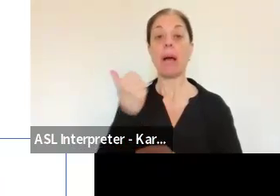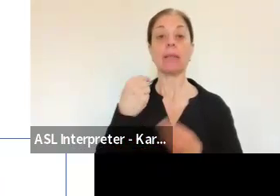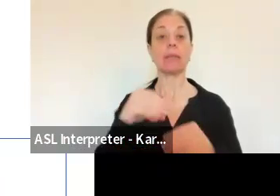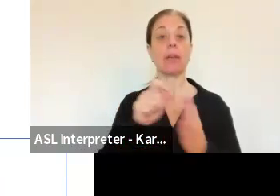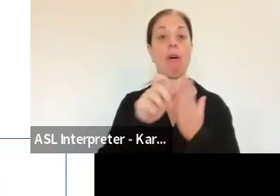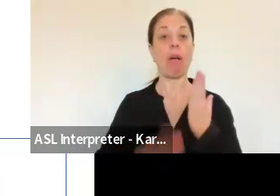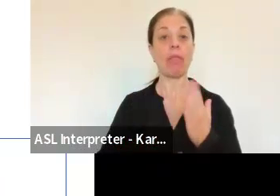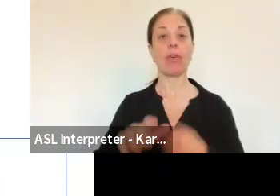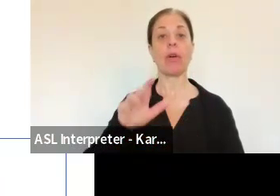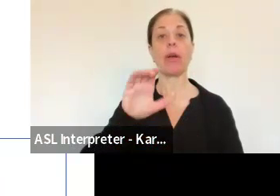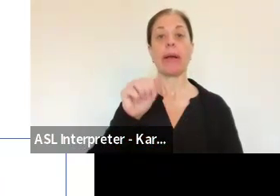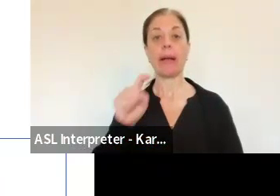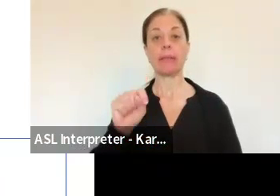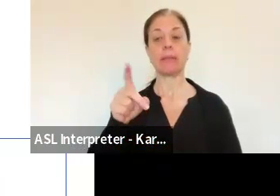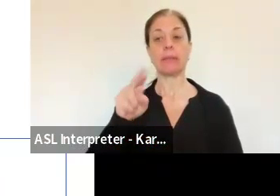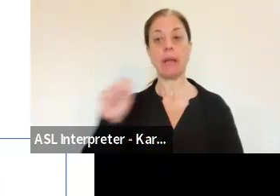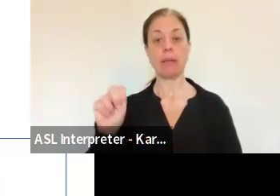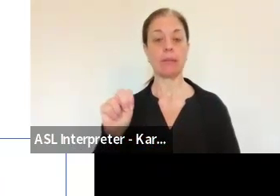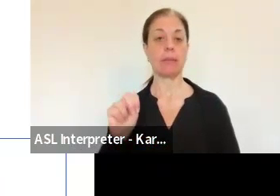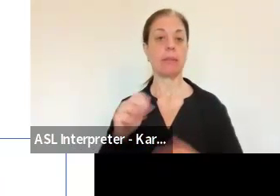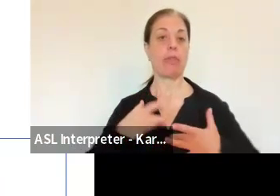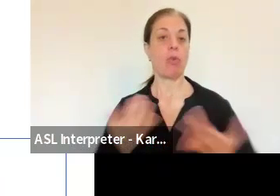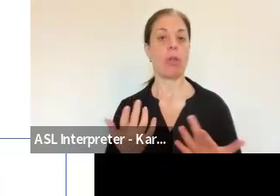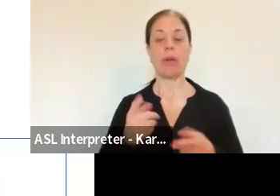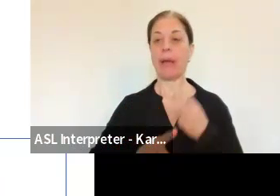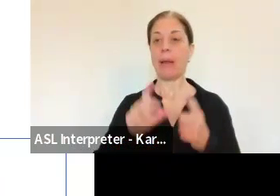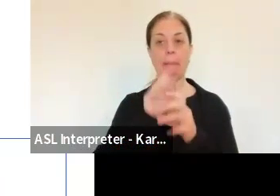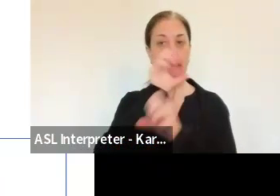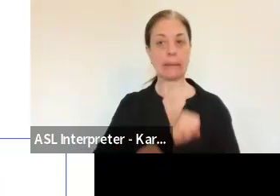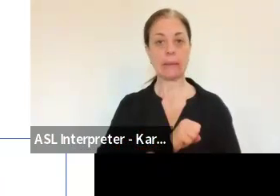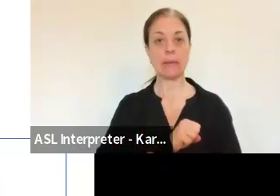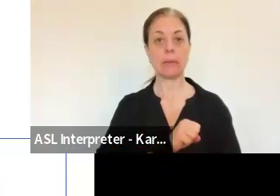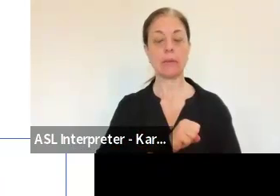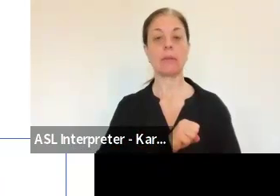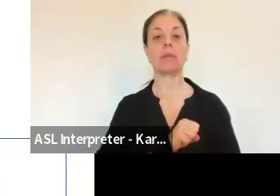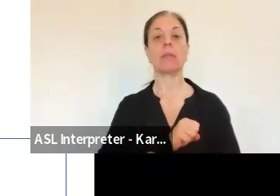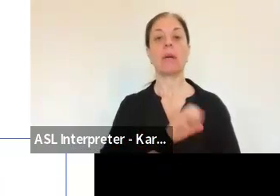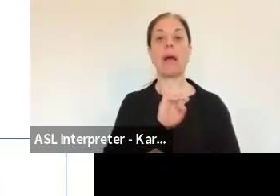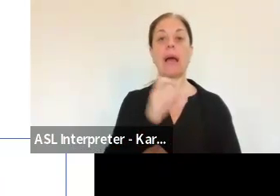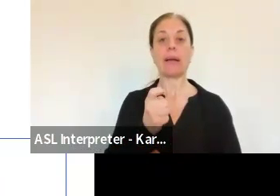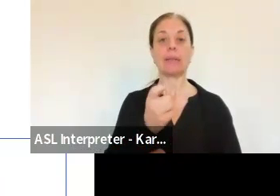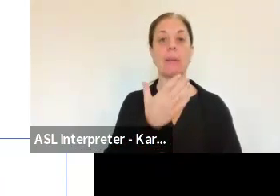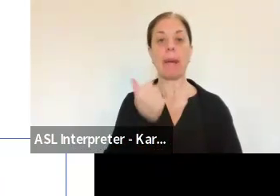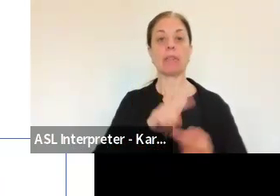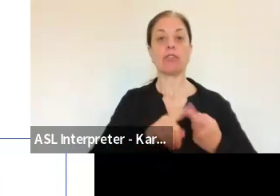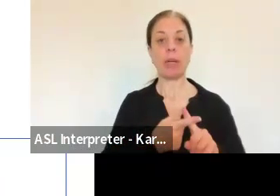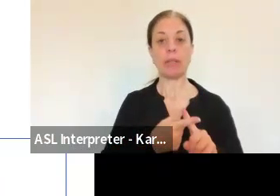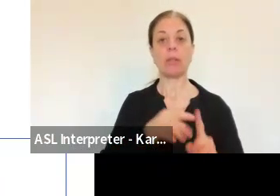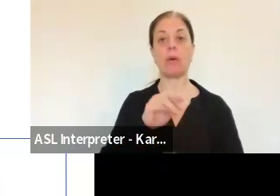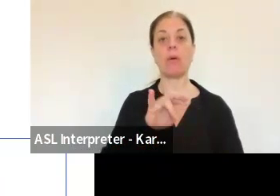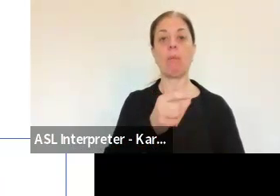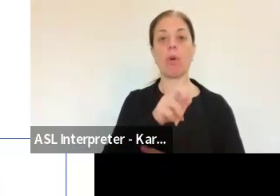Pintip Dunn comes a gripping thriller you cannot miss out on. Ex-best friends Naya Morgan and Yana